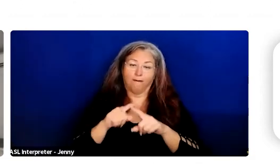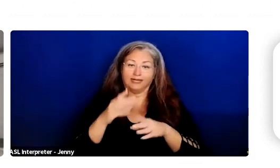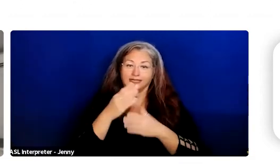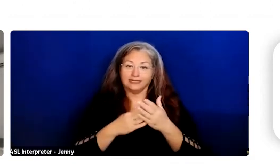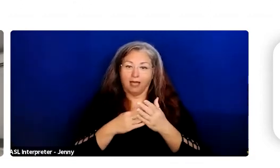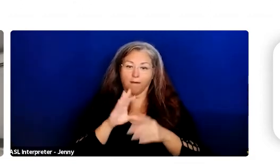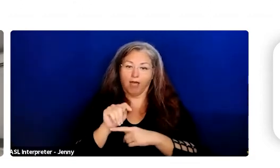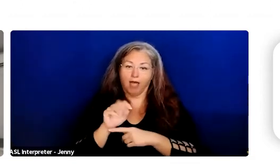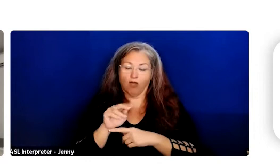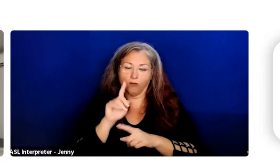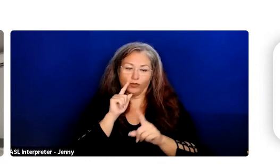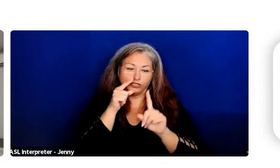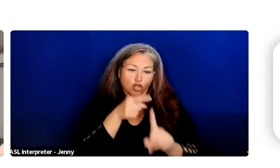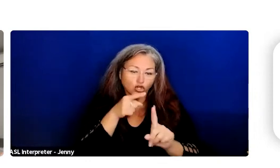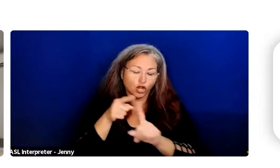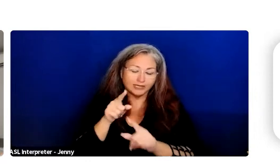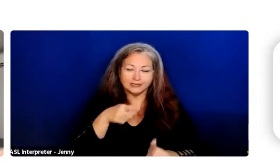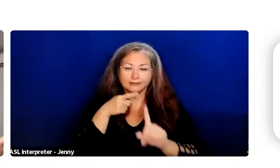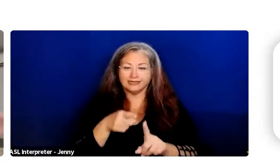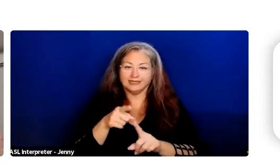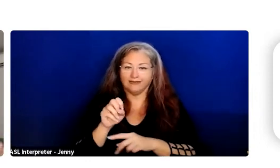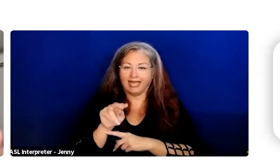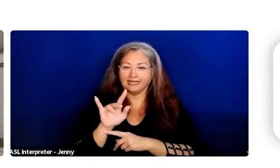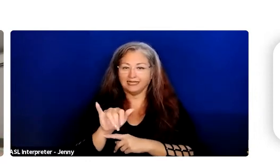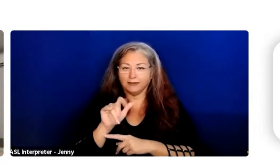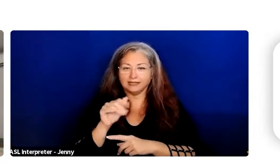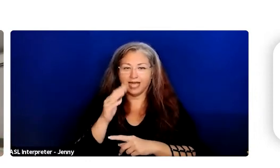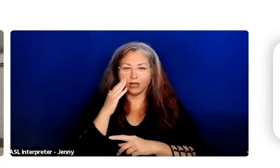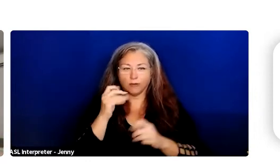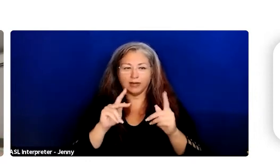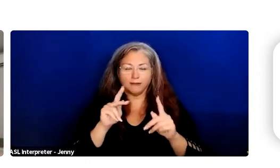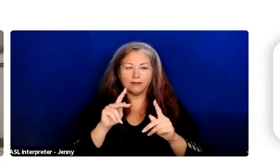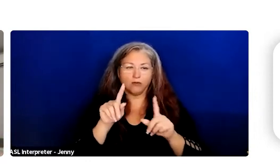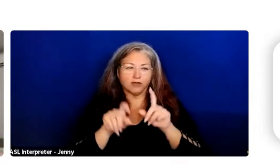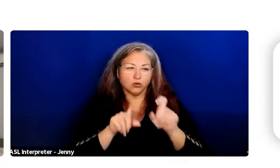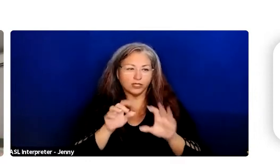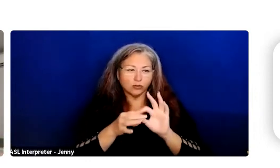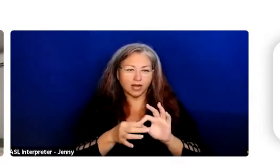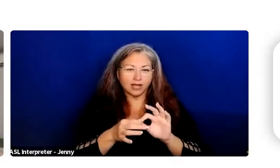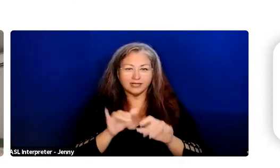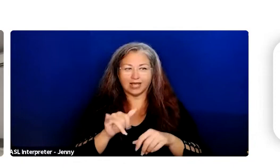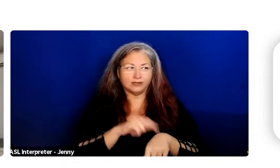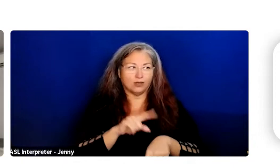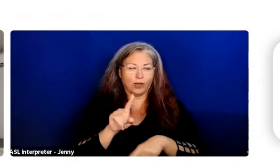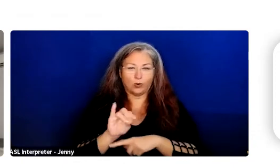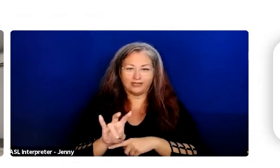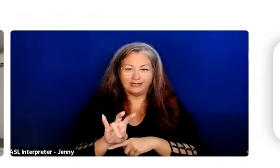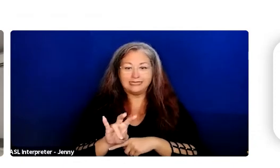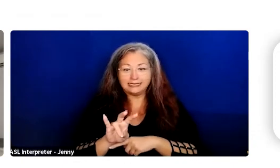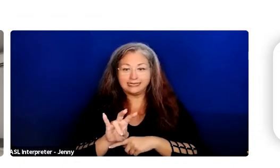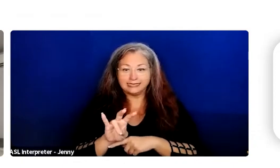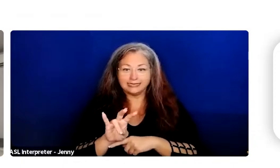targeting certain entities. So I wanted to share that because I know that there were a lot of questions around it. It's 1:07. We